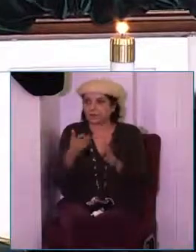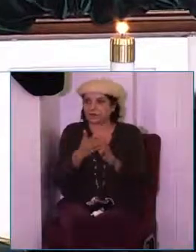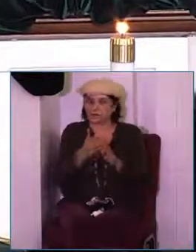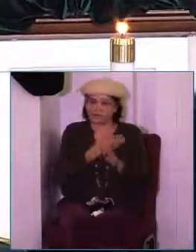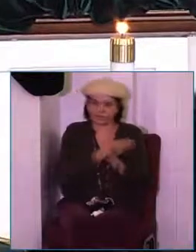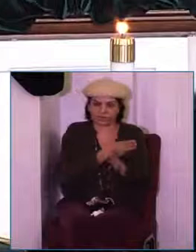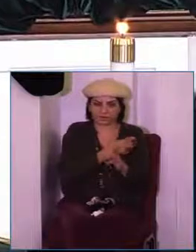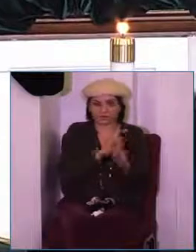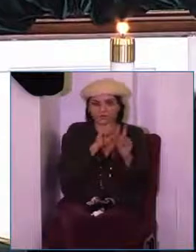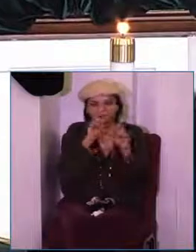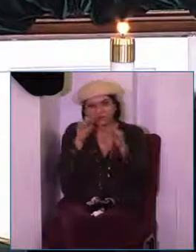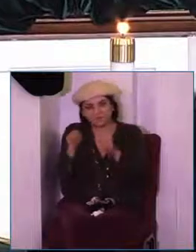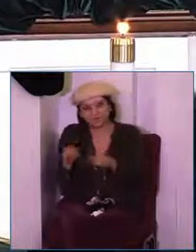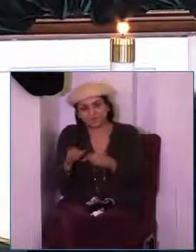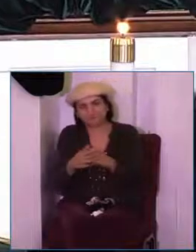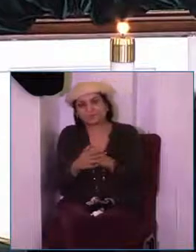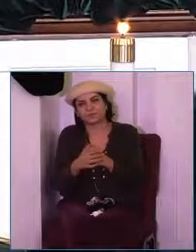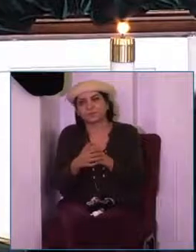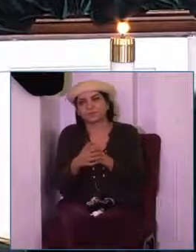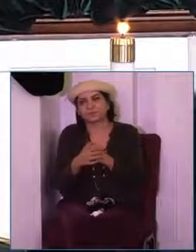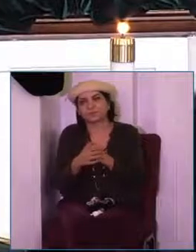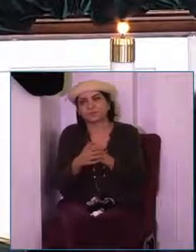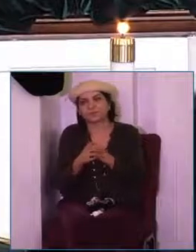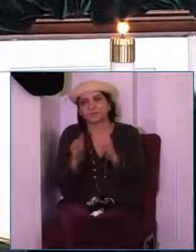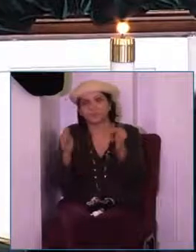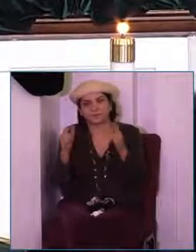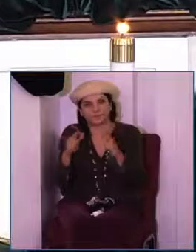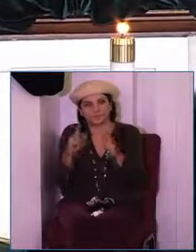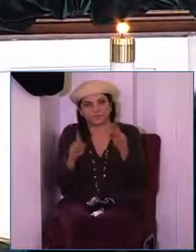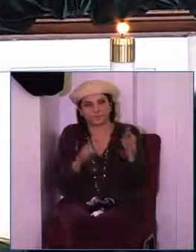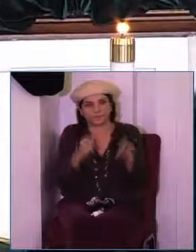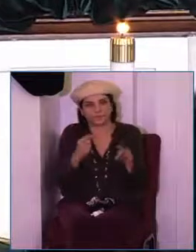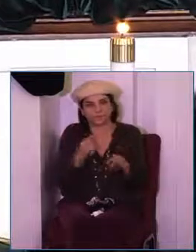before, all those that we miss.